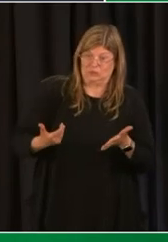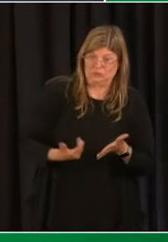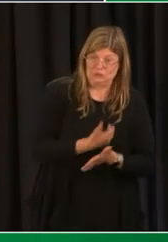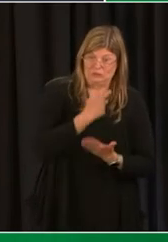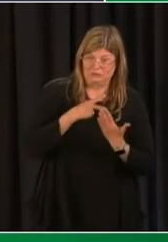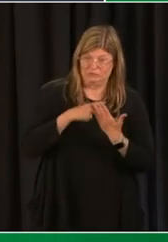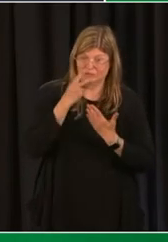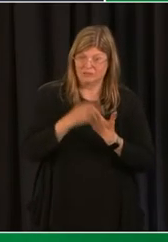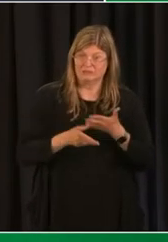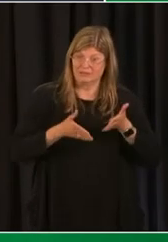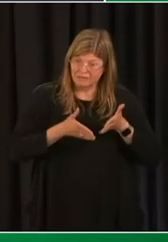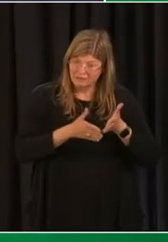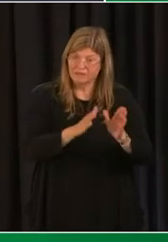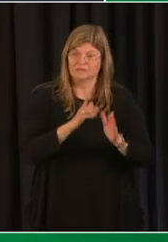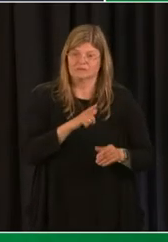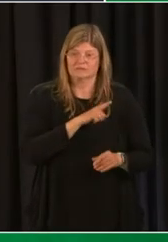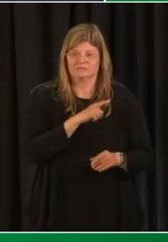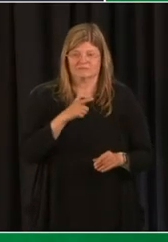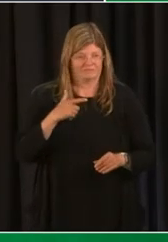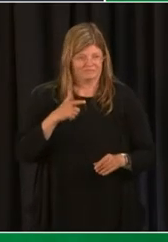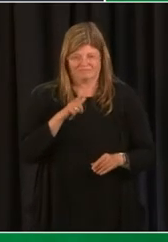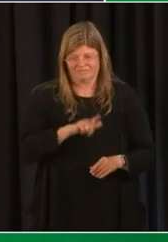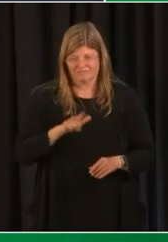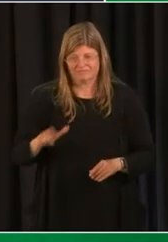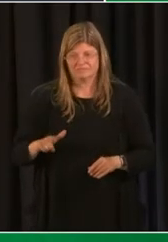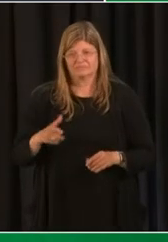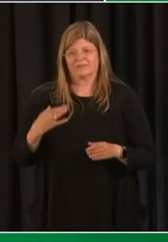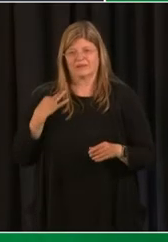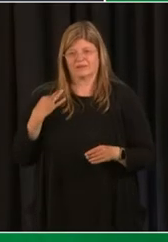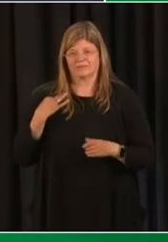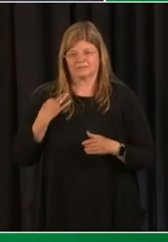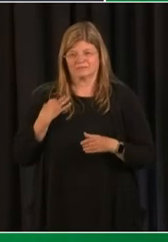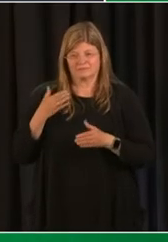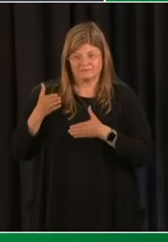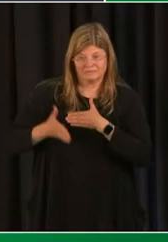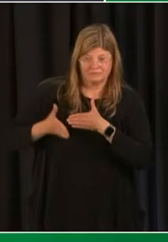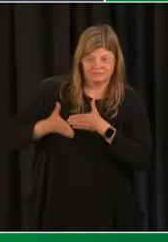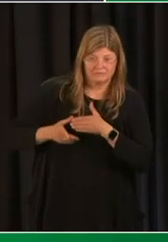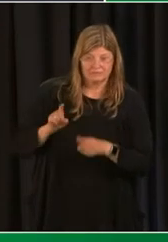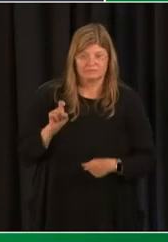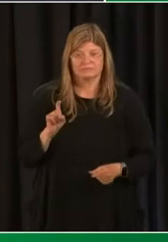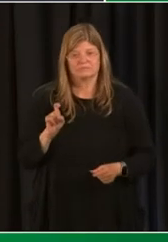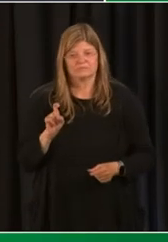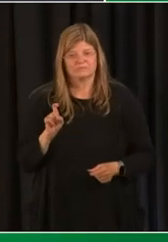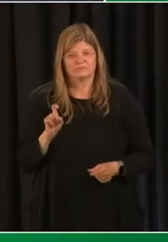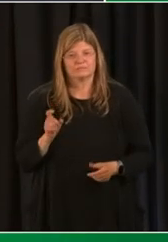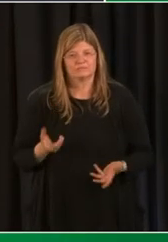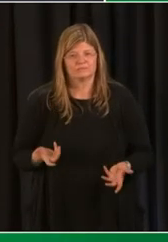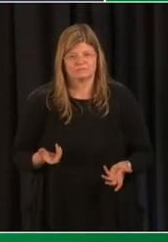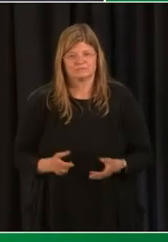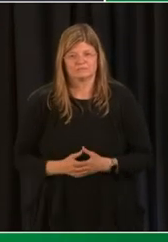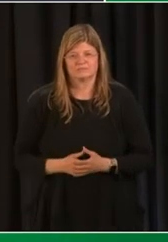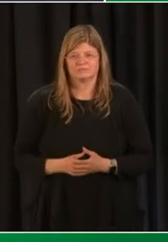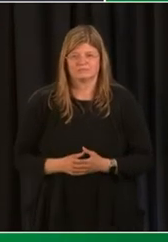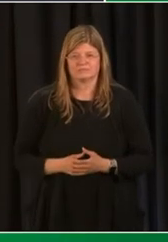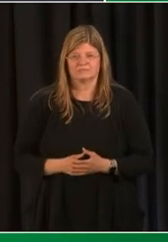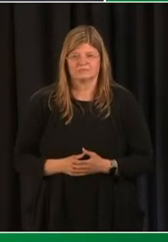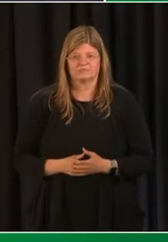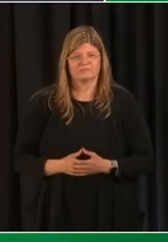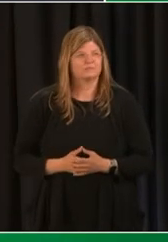allow landlords to go ahead and apply on behalf of their tenants? And that's basically my